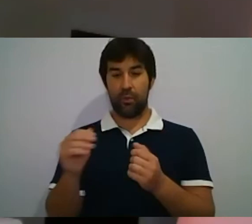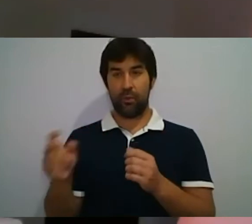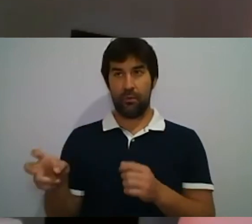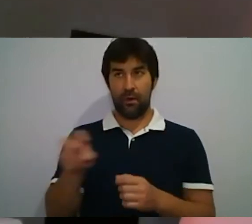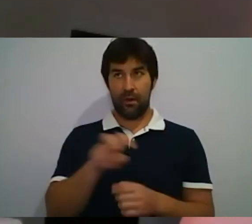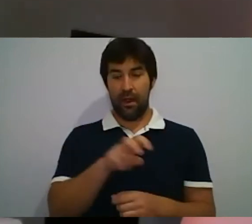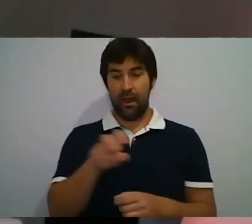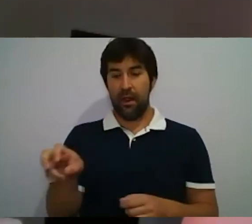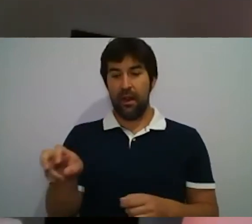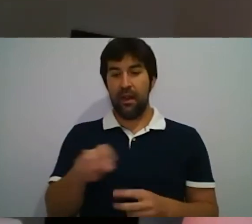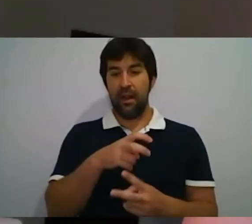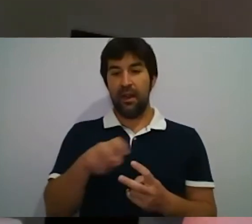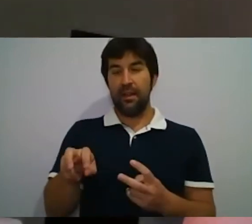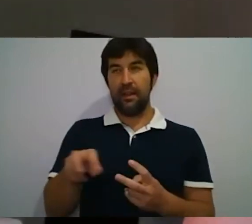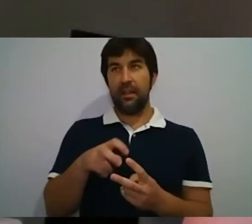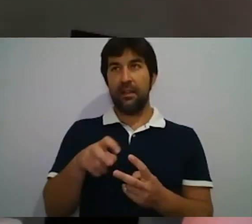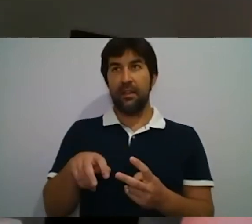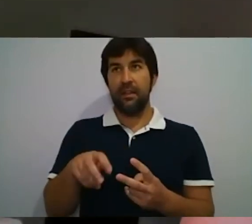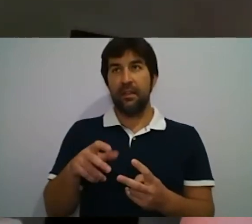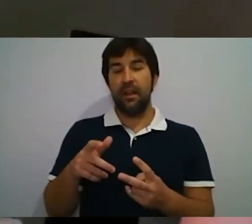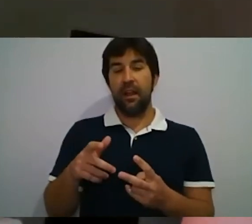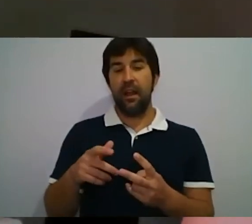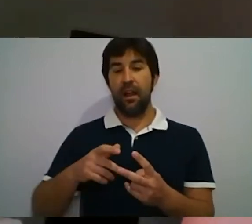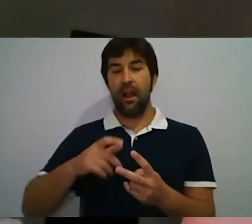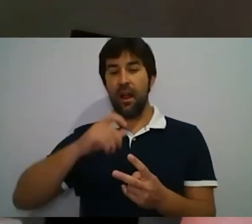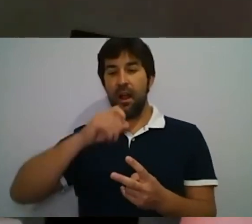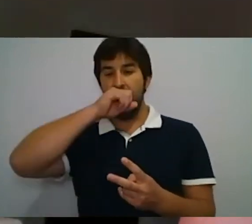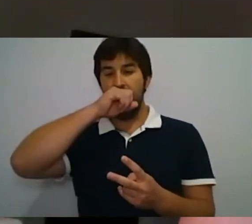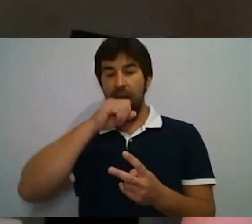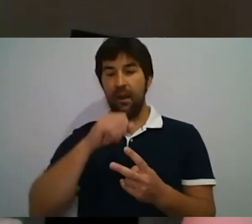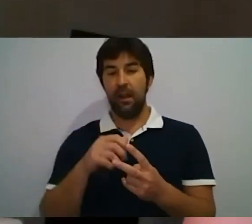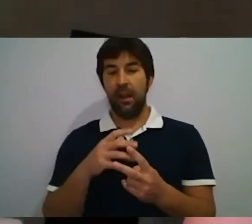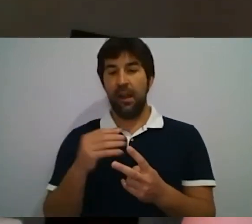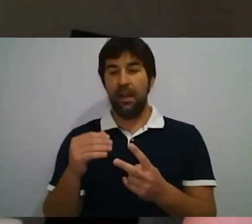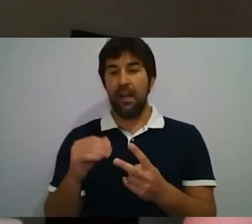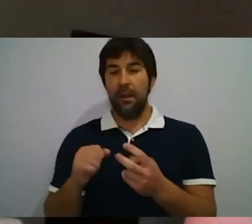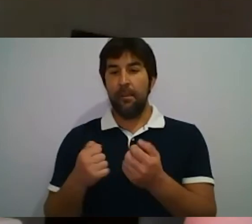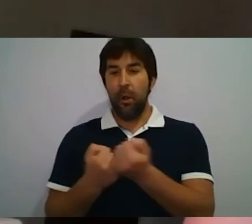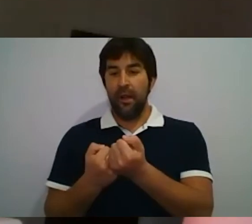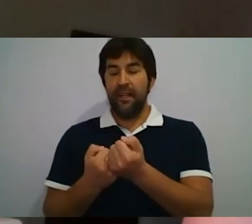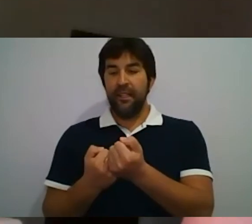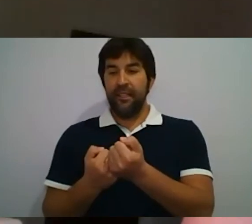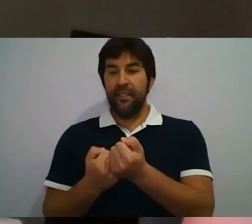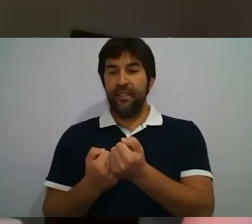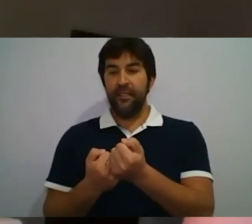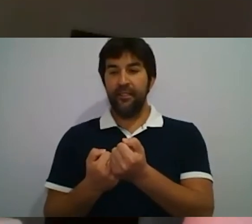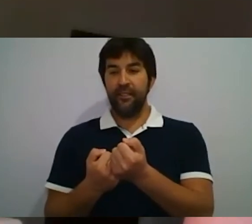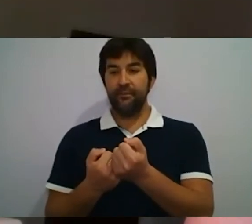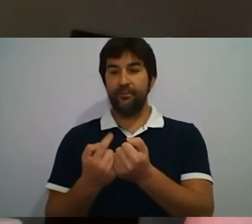that tertiary street, then can we look at the lower